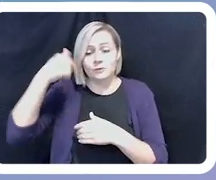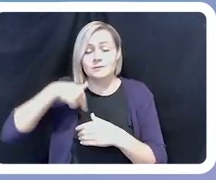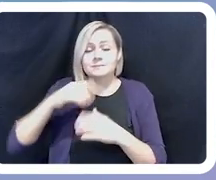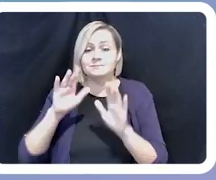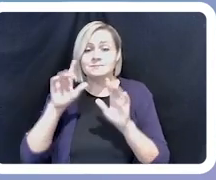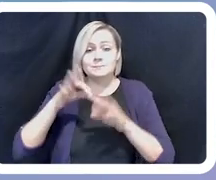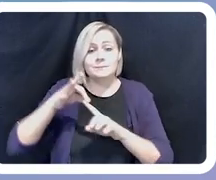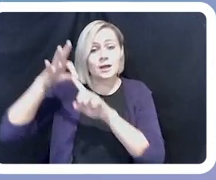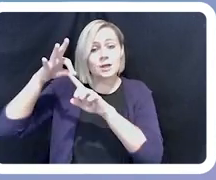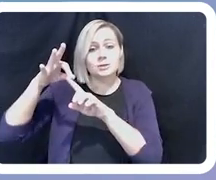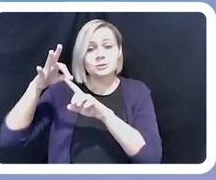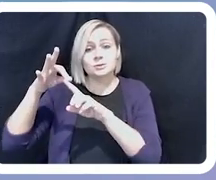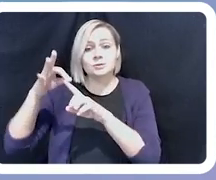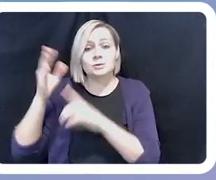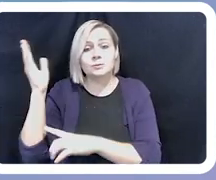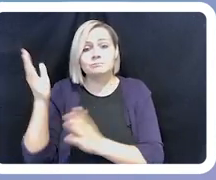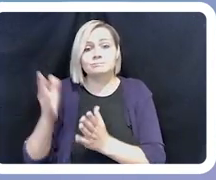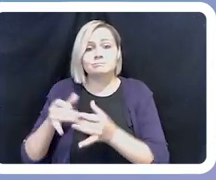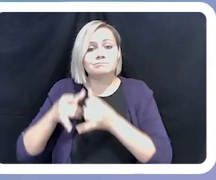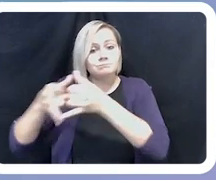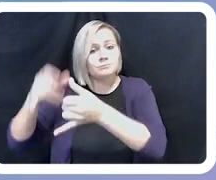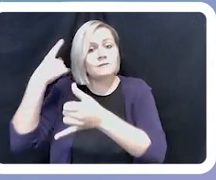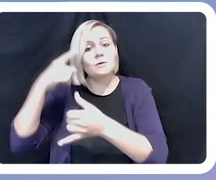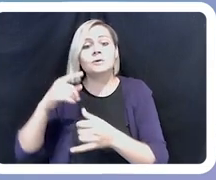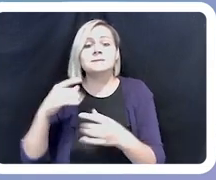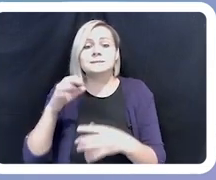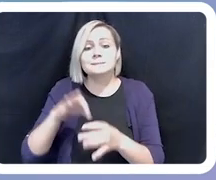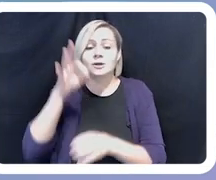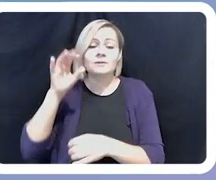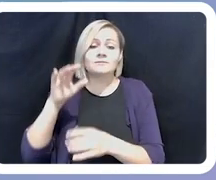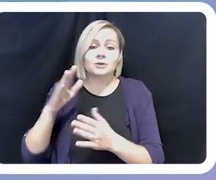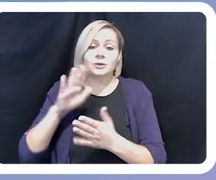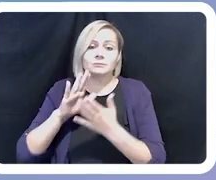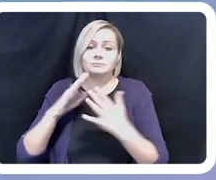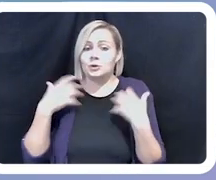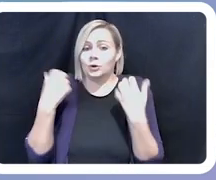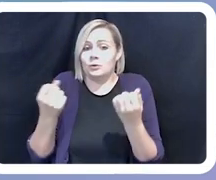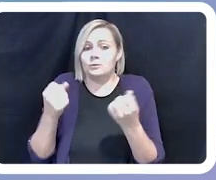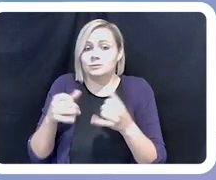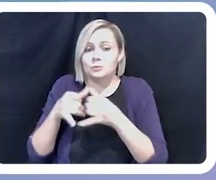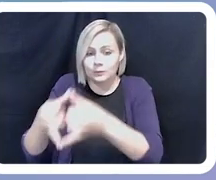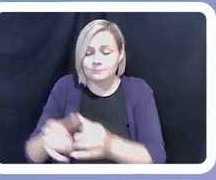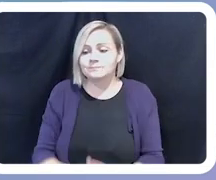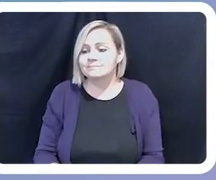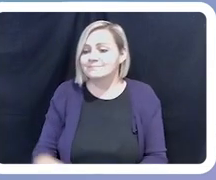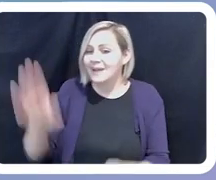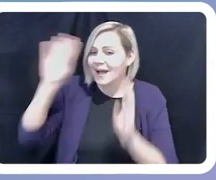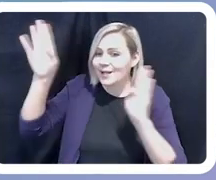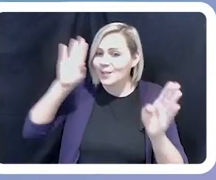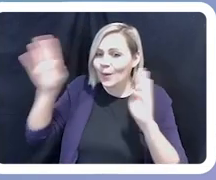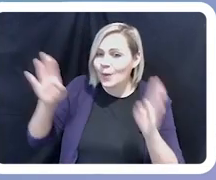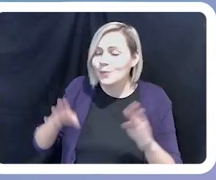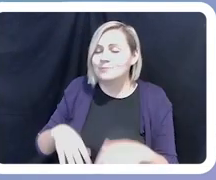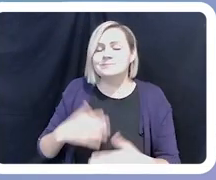special presentation of the Spirit of Courage Award. Hey there, Best Buddies, and what a pleasure it is to be with